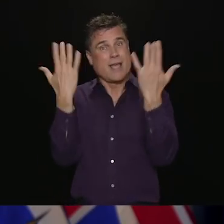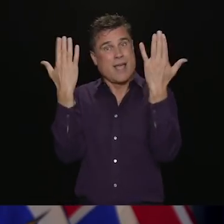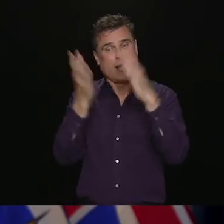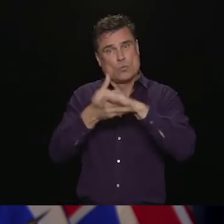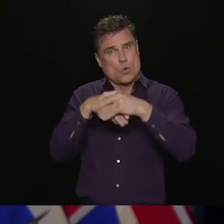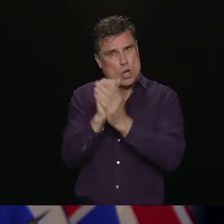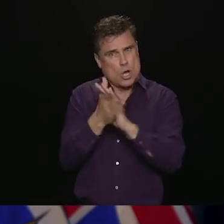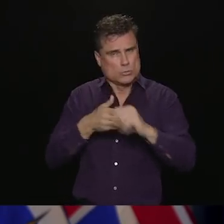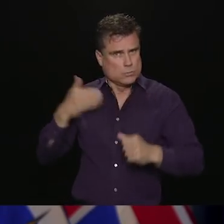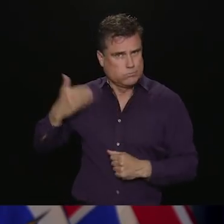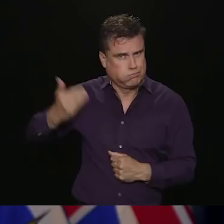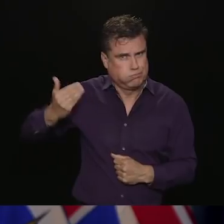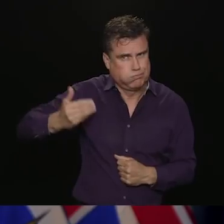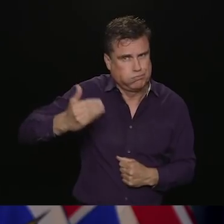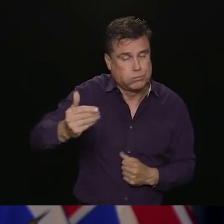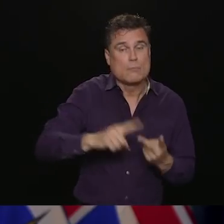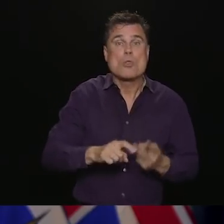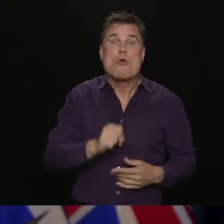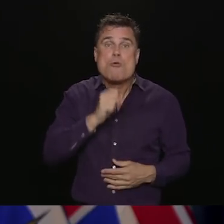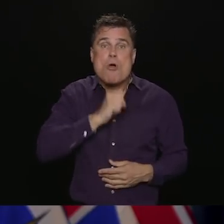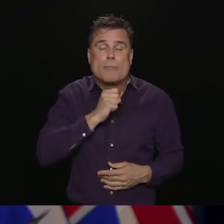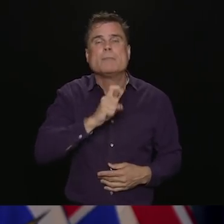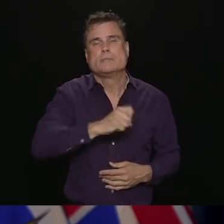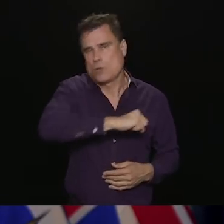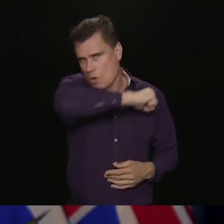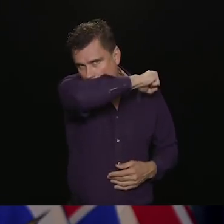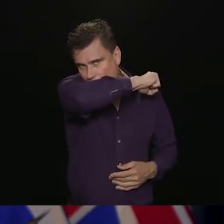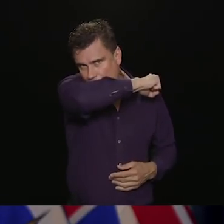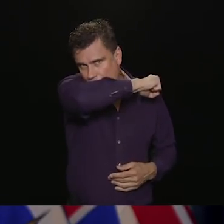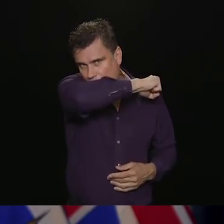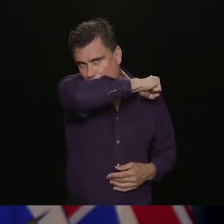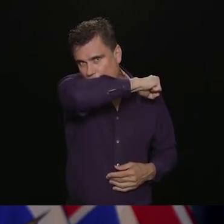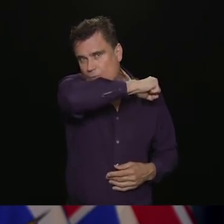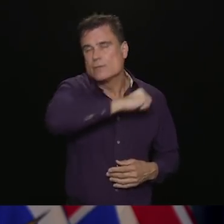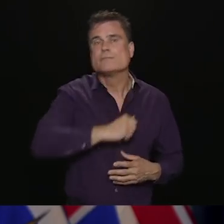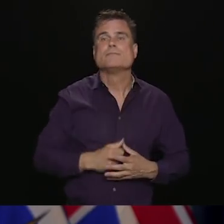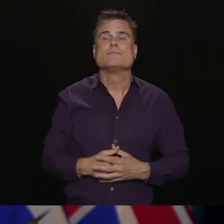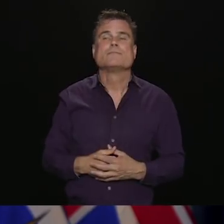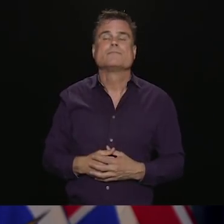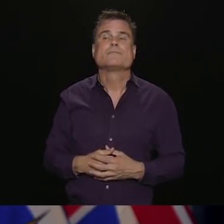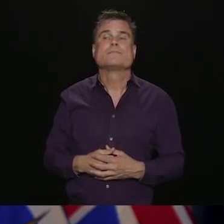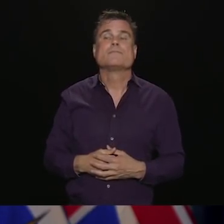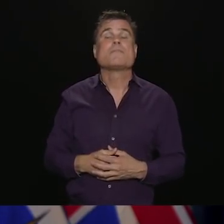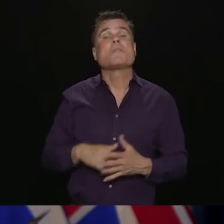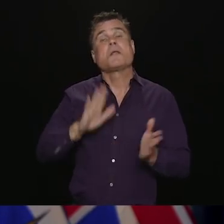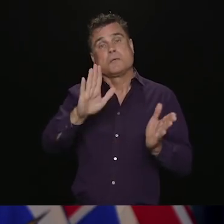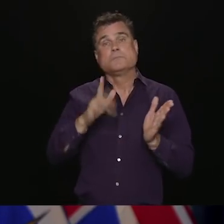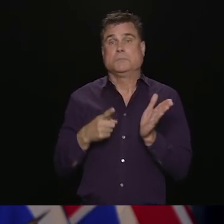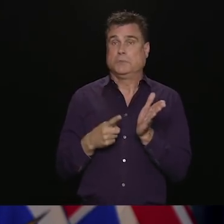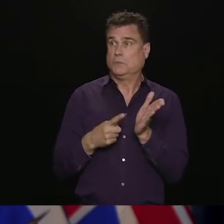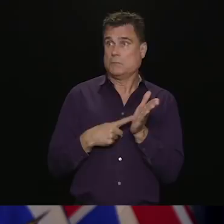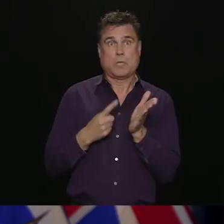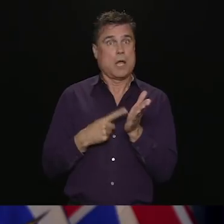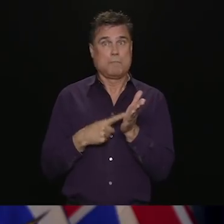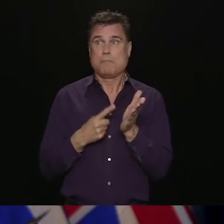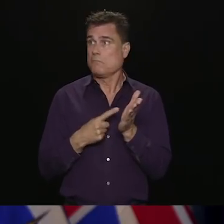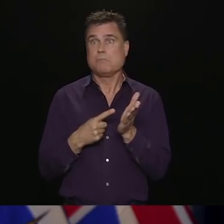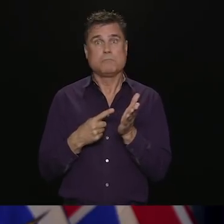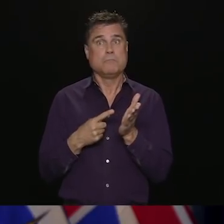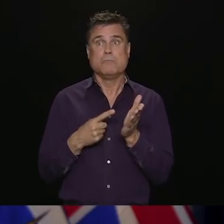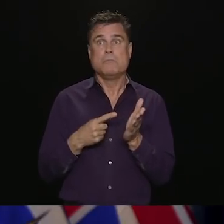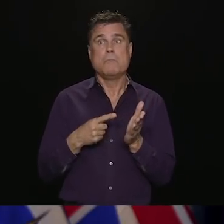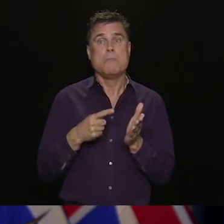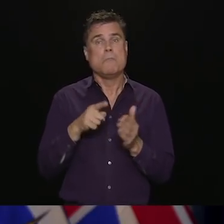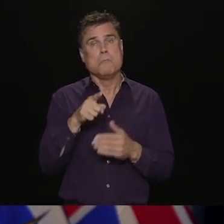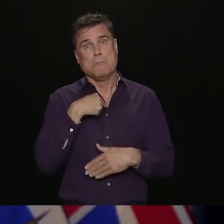our safe distances, keep our germs to ourselves. It can sometimes be easier to navigate the path ahead when the answers are